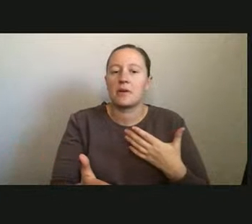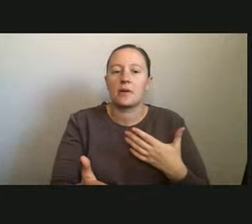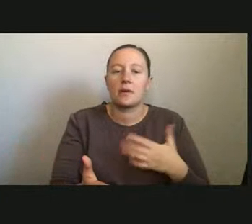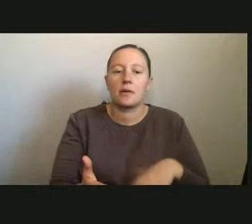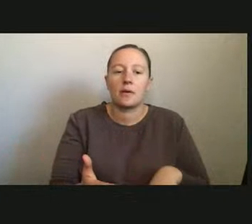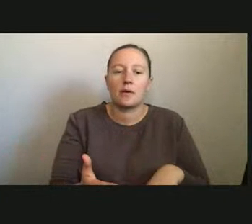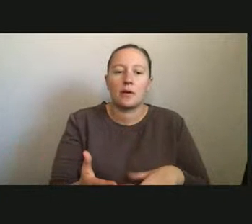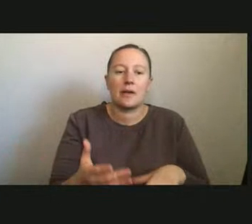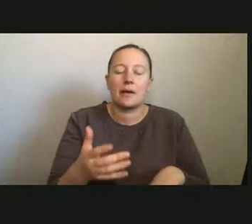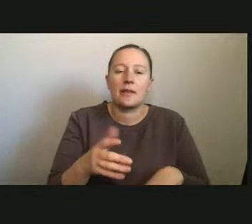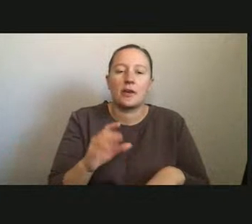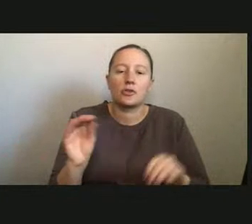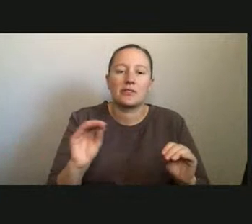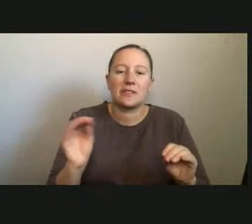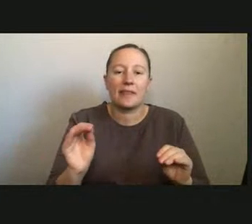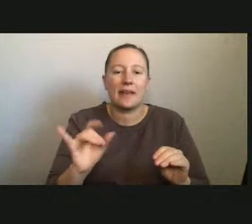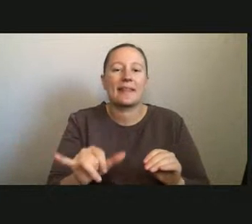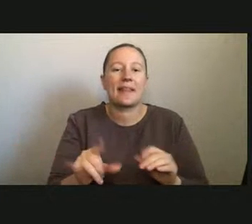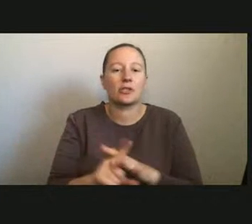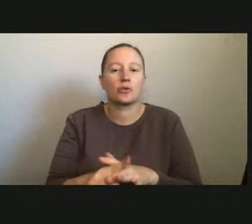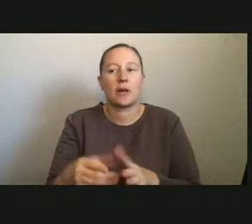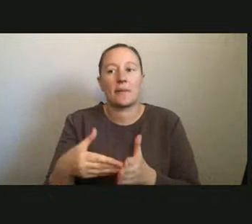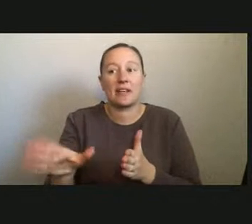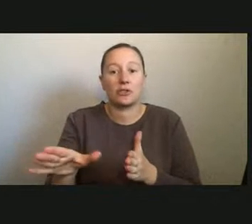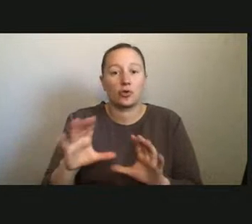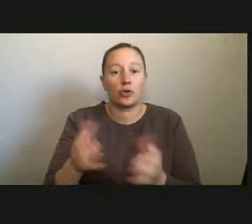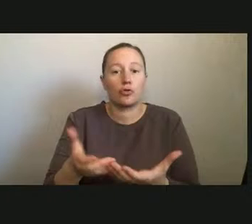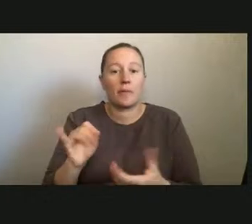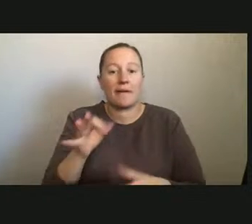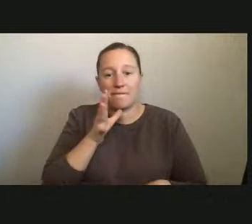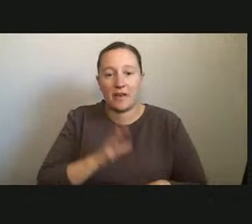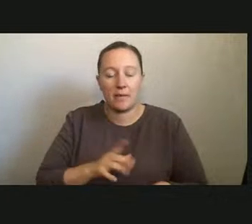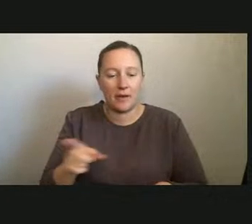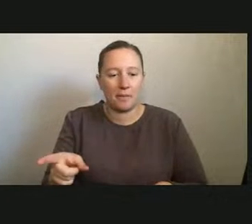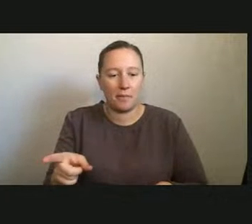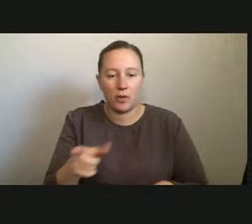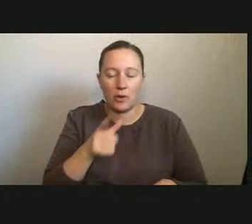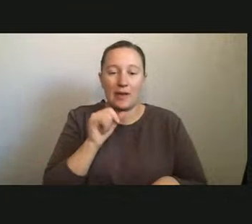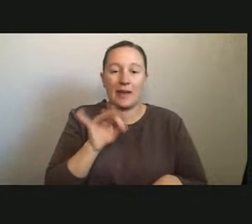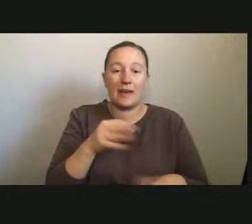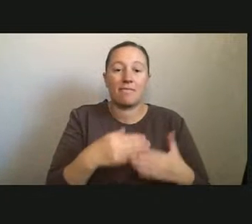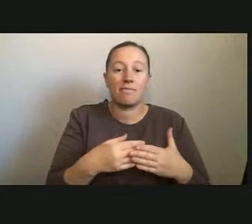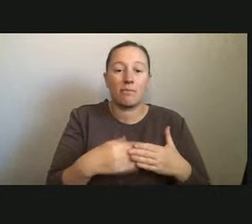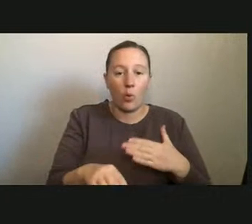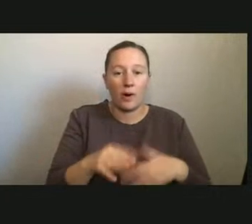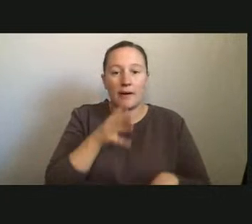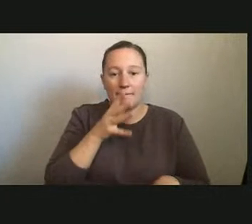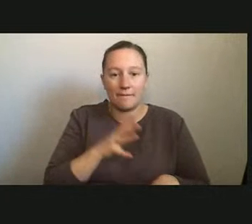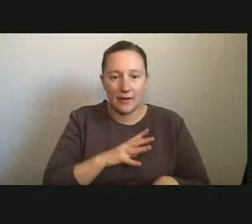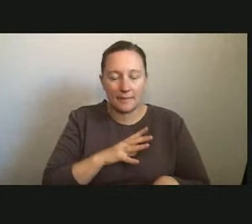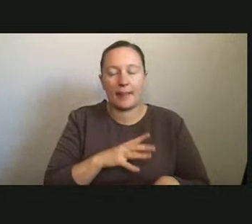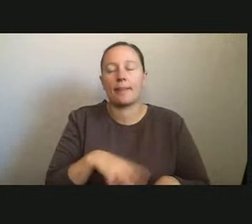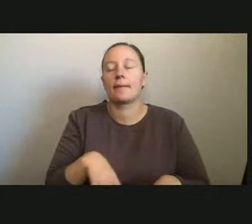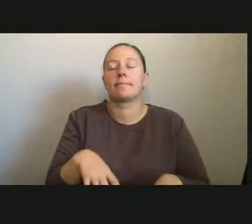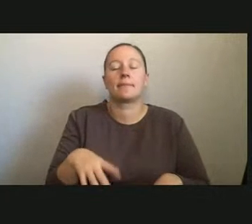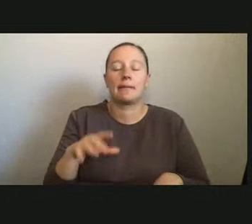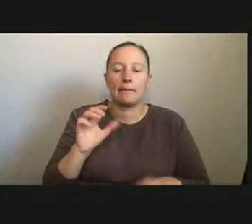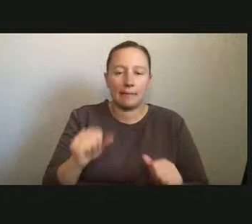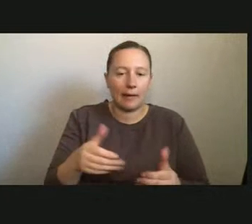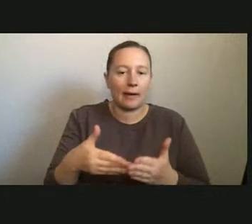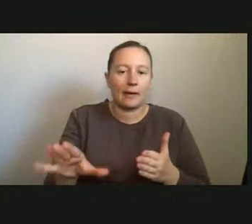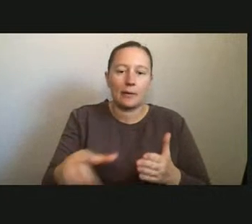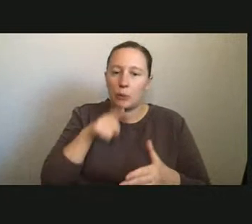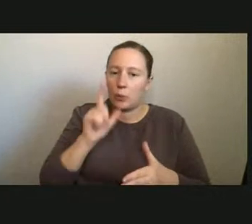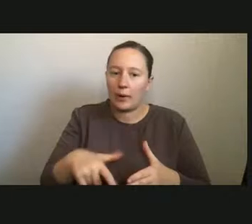the excluded group of females, those whose sex at birth is female. So it's okay to exclude